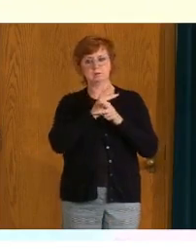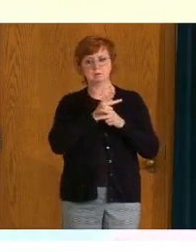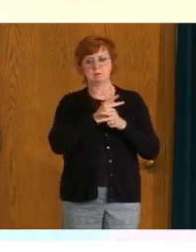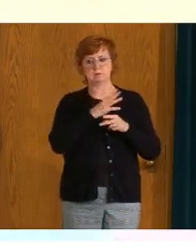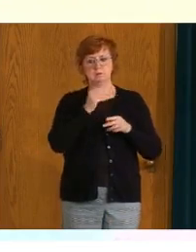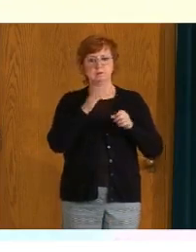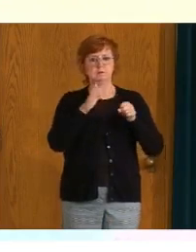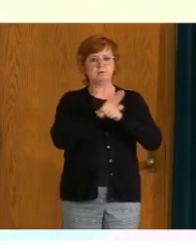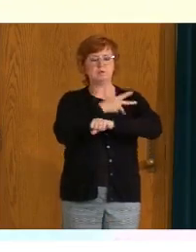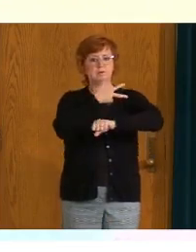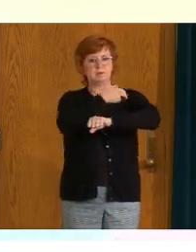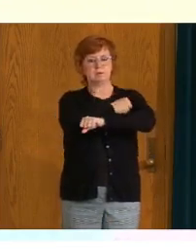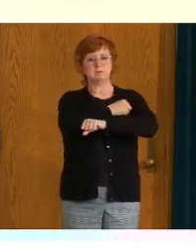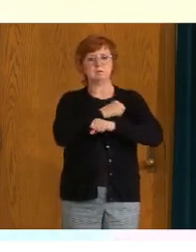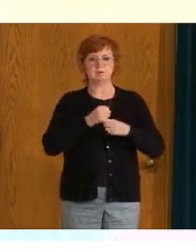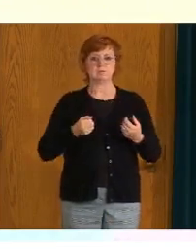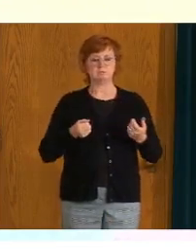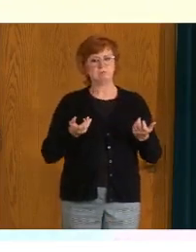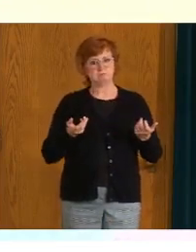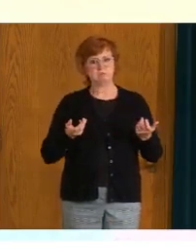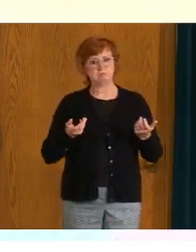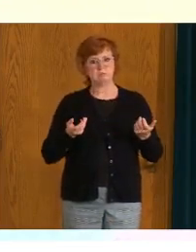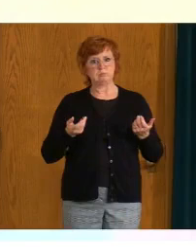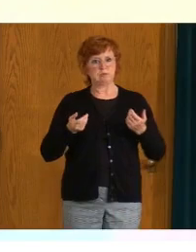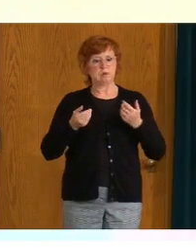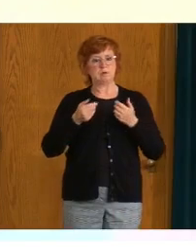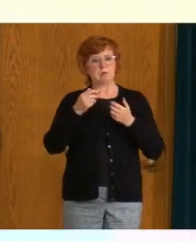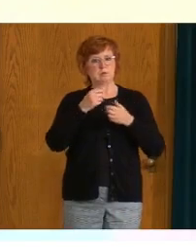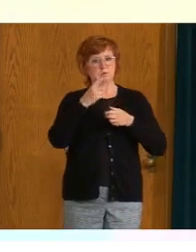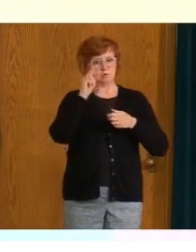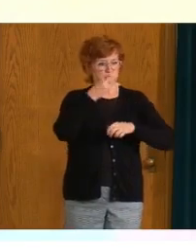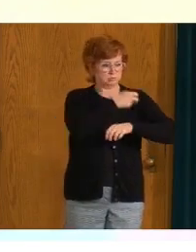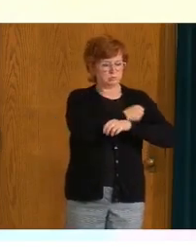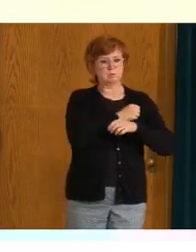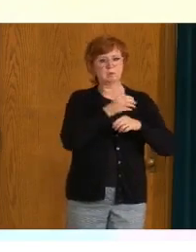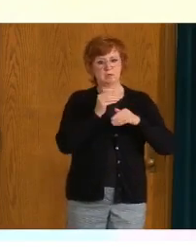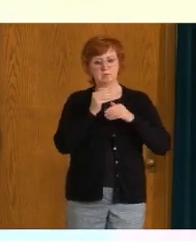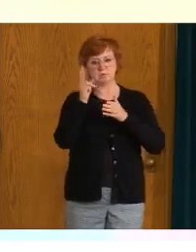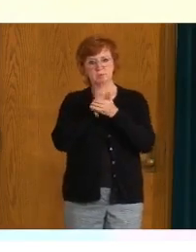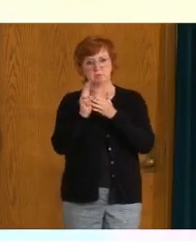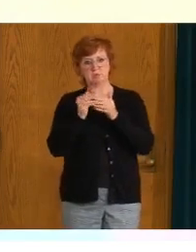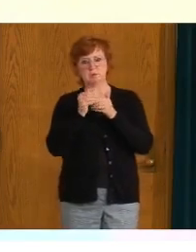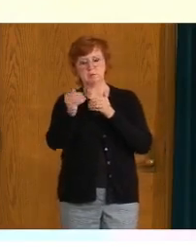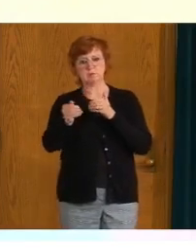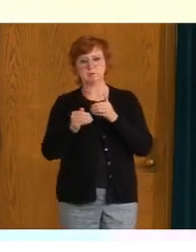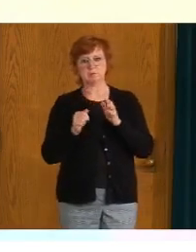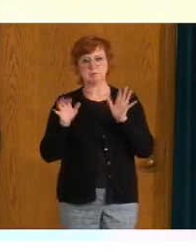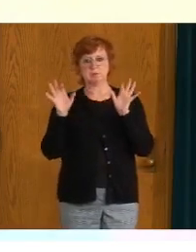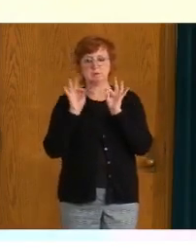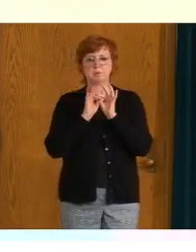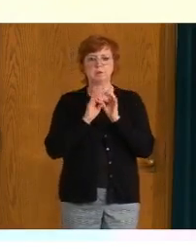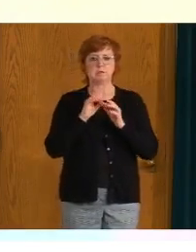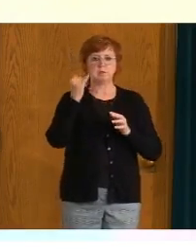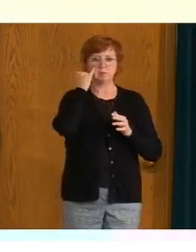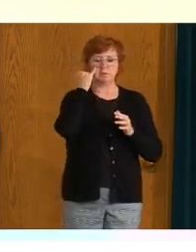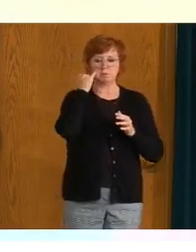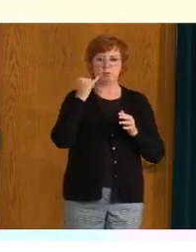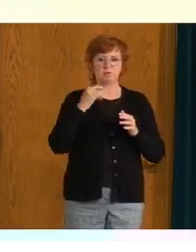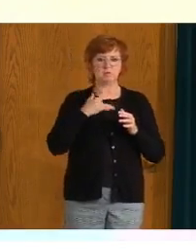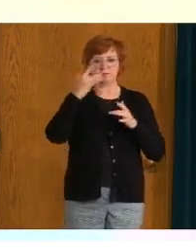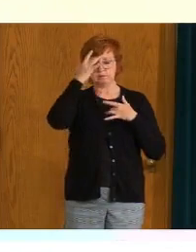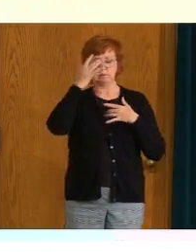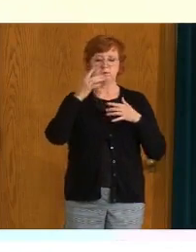symptomatic at any time, even as a close contact or otherwise, we still expect everyone to stay home and seek testing, because